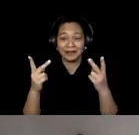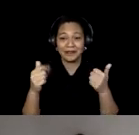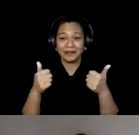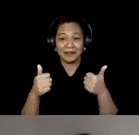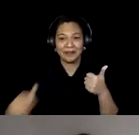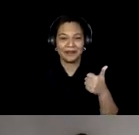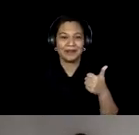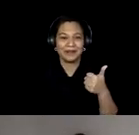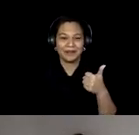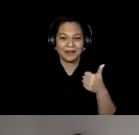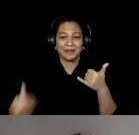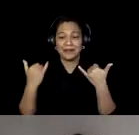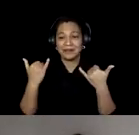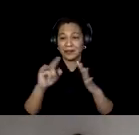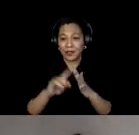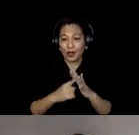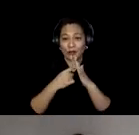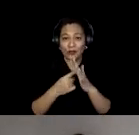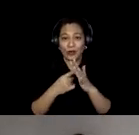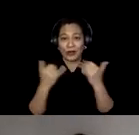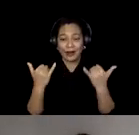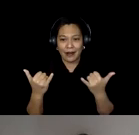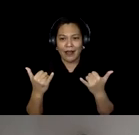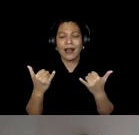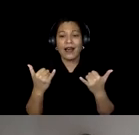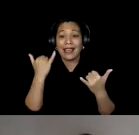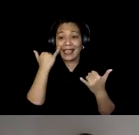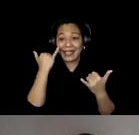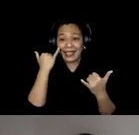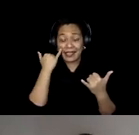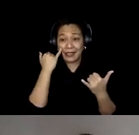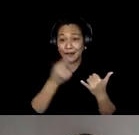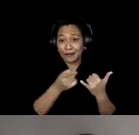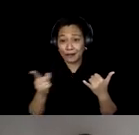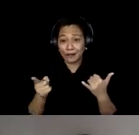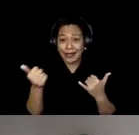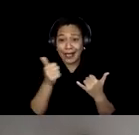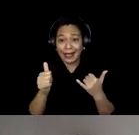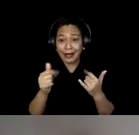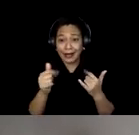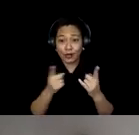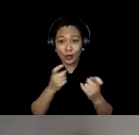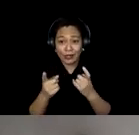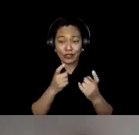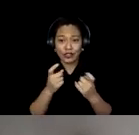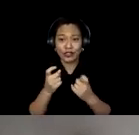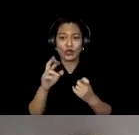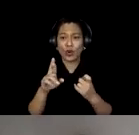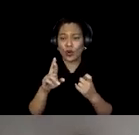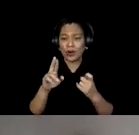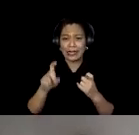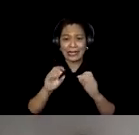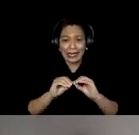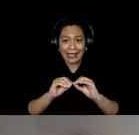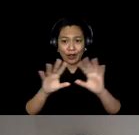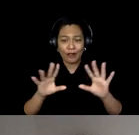Okay. So I'll get started right away. I'll just say, if you have any questions or you need some clarification